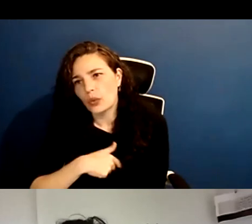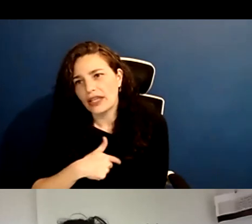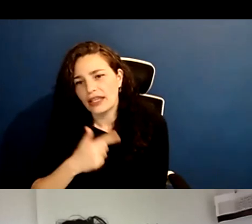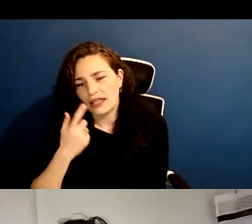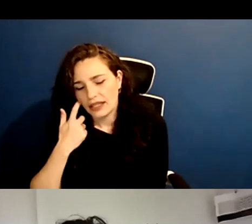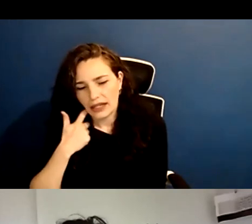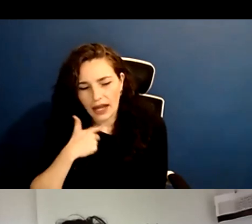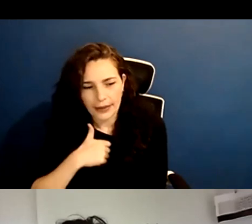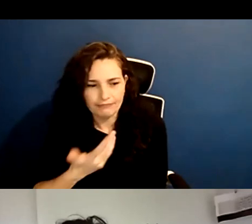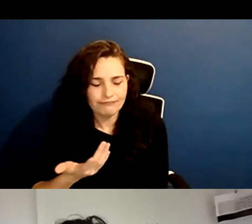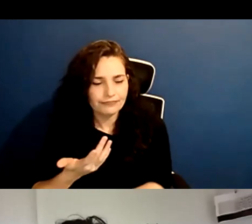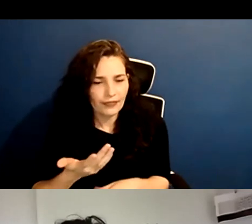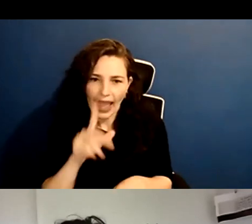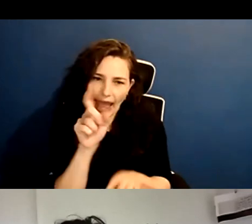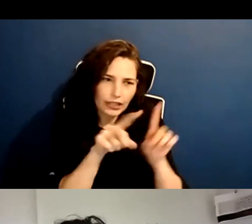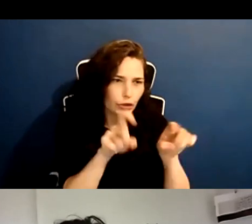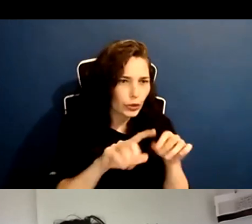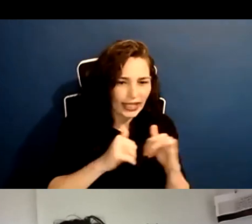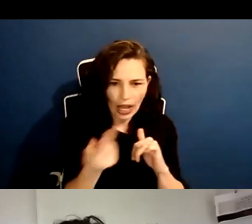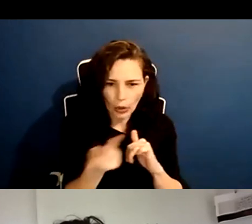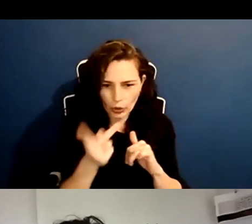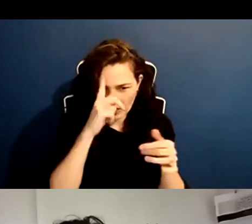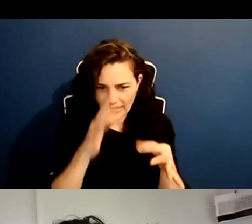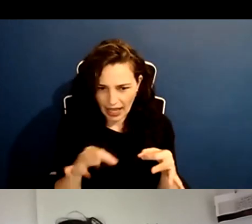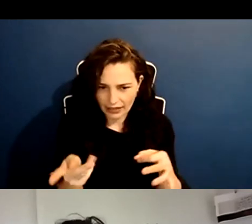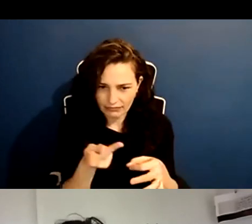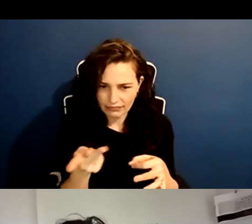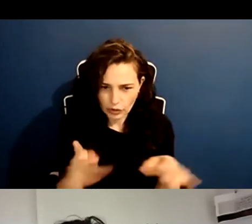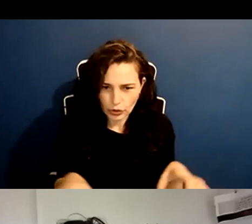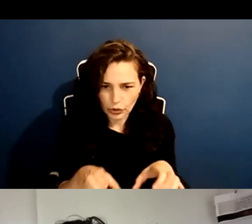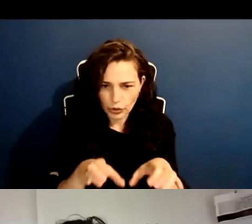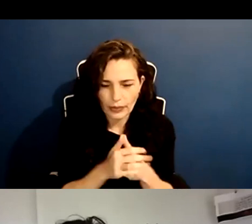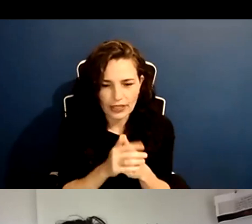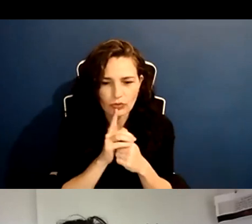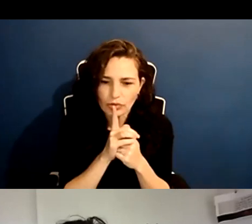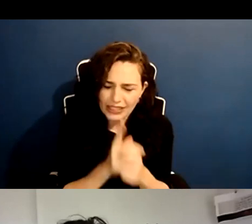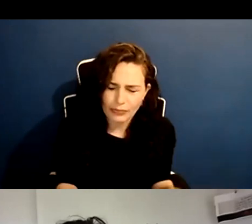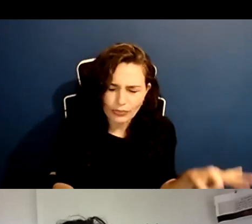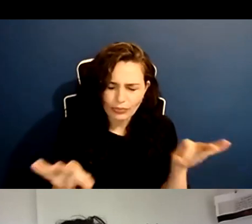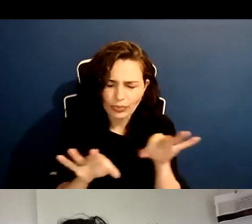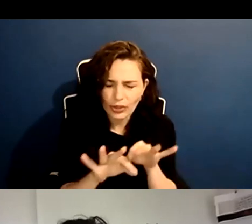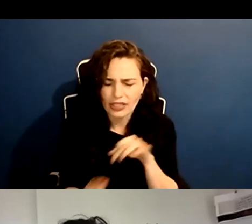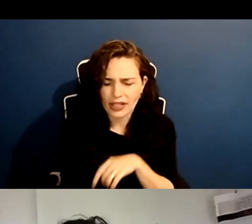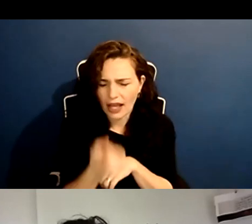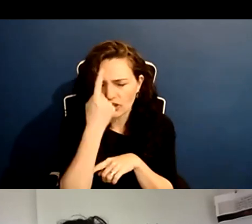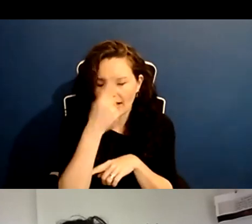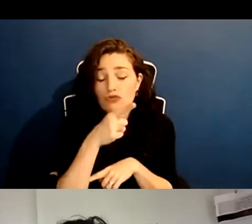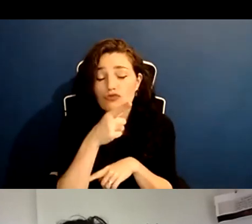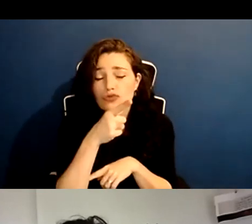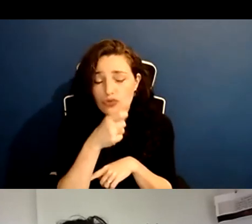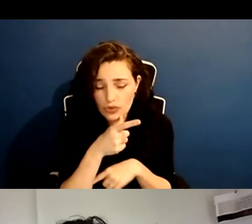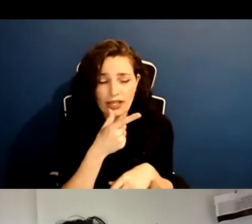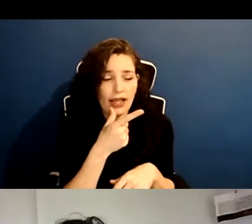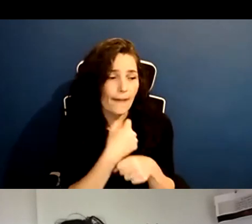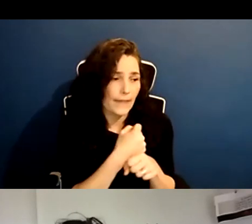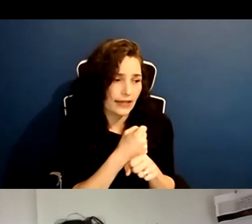story? It's very important to funders to understand who's making the film and